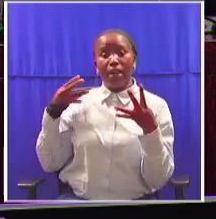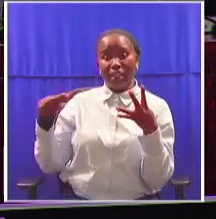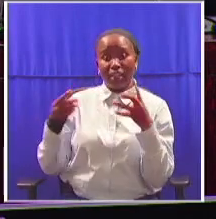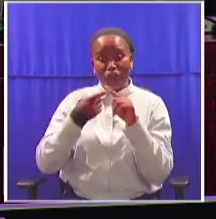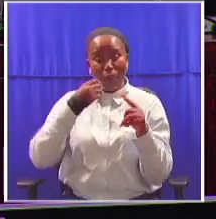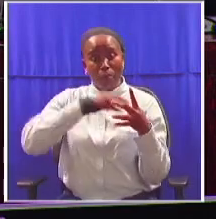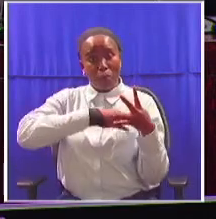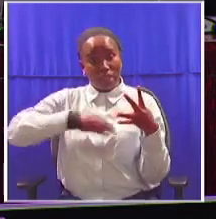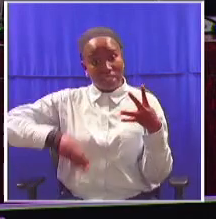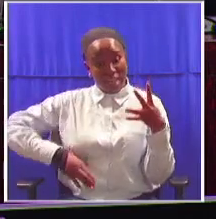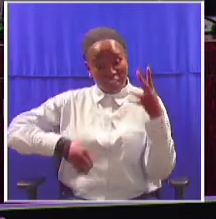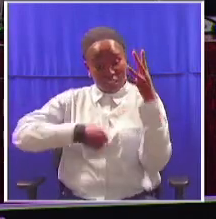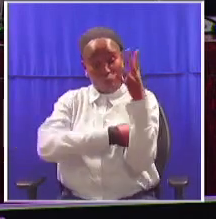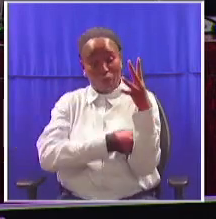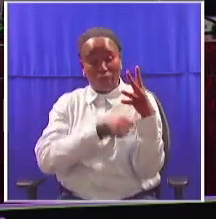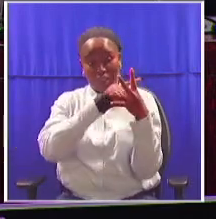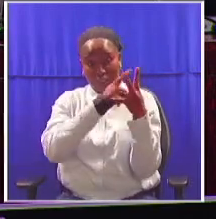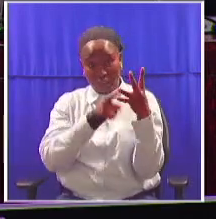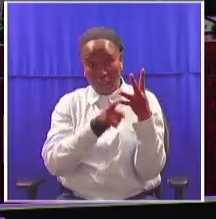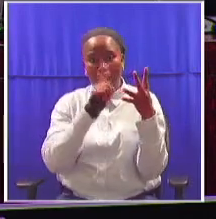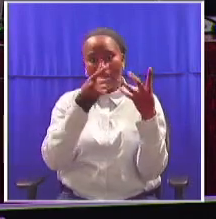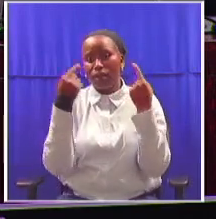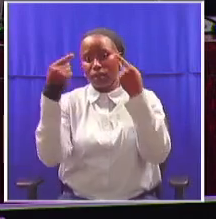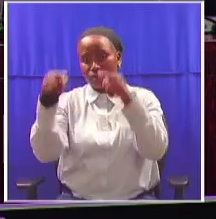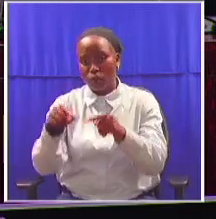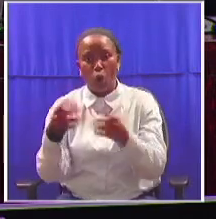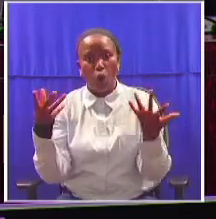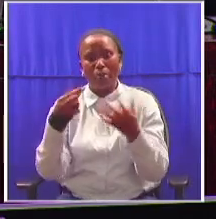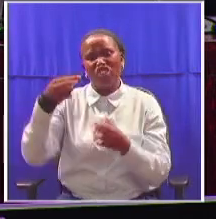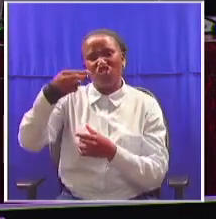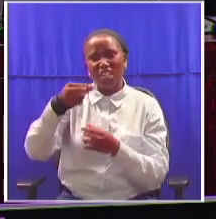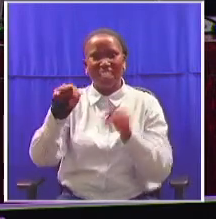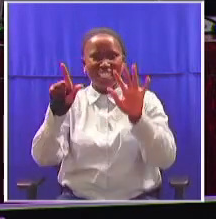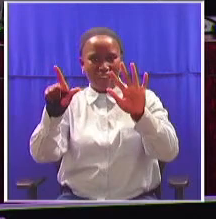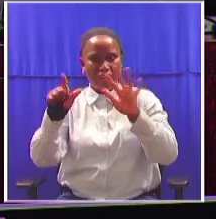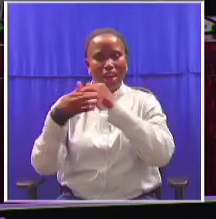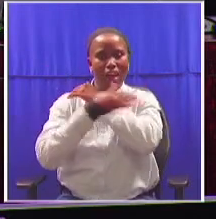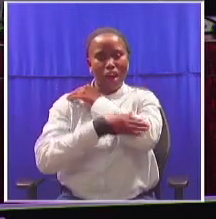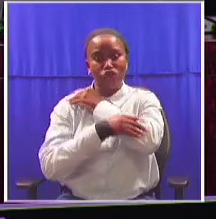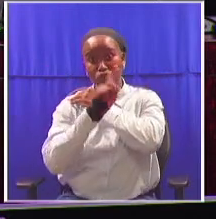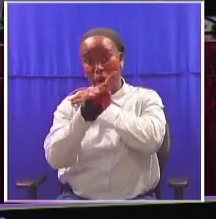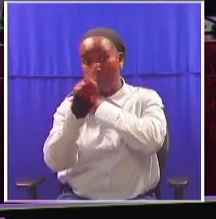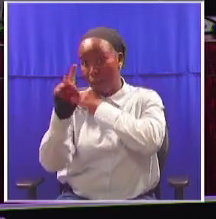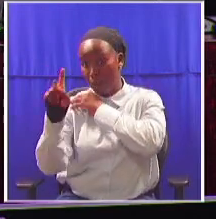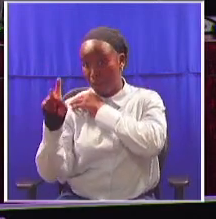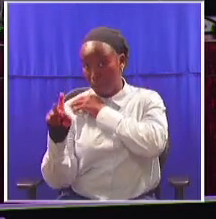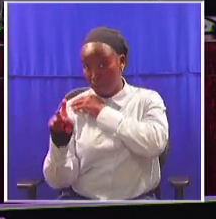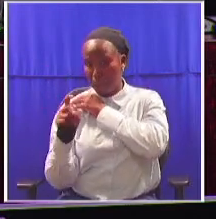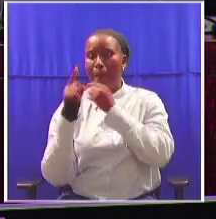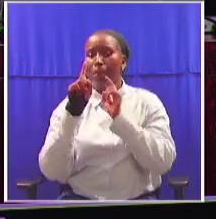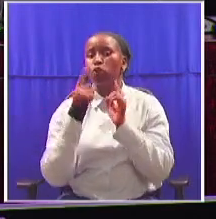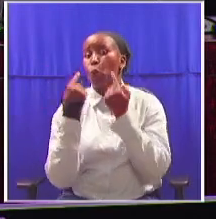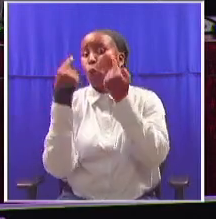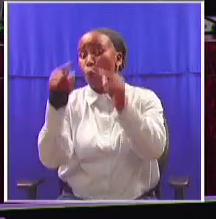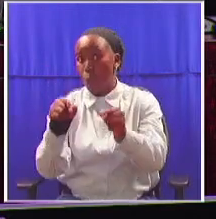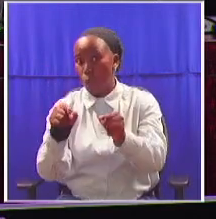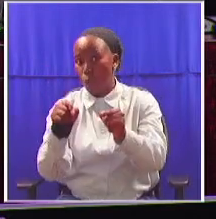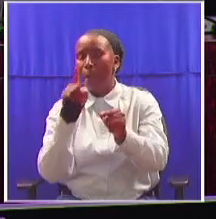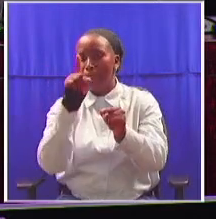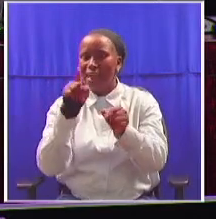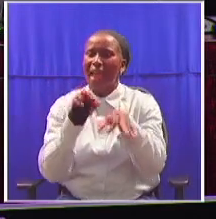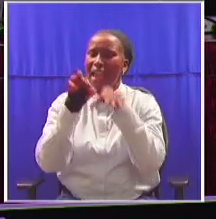envoys to the G7 countries to explain our peace mission